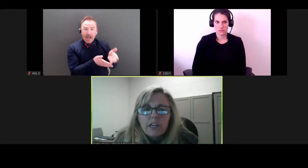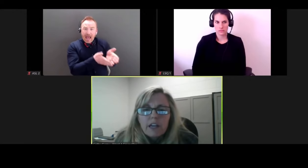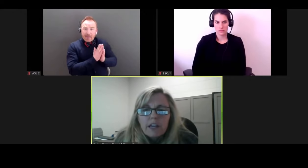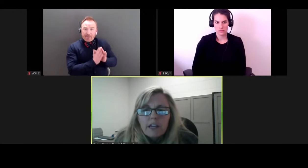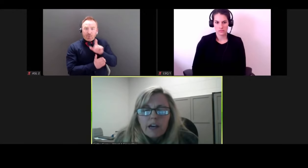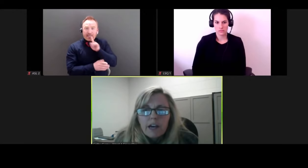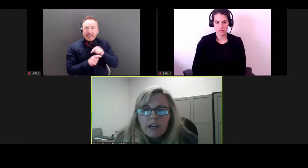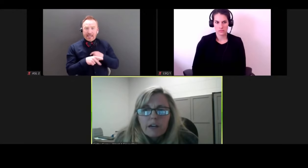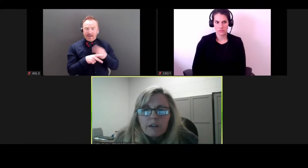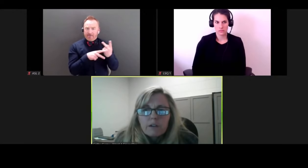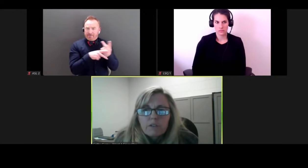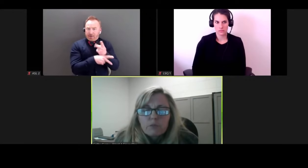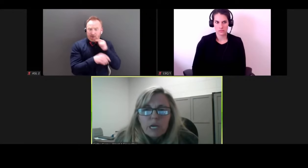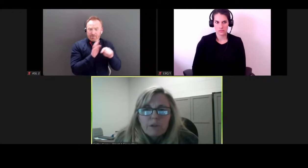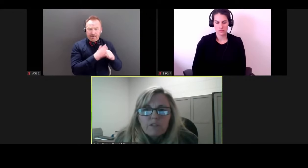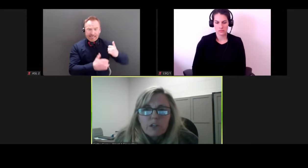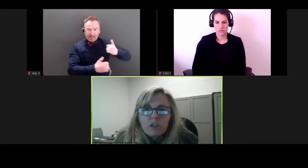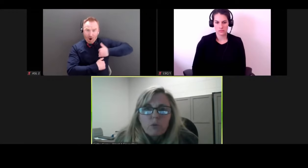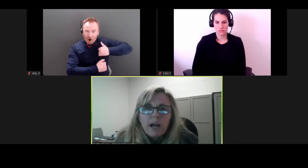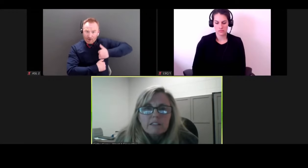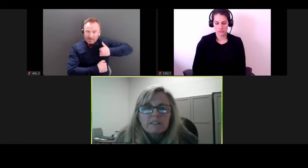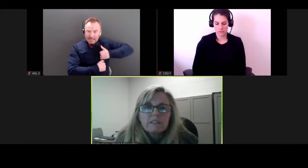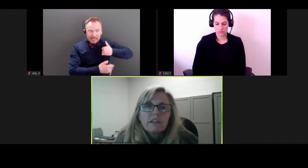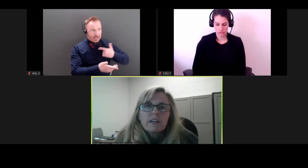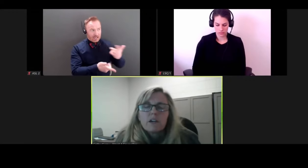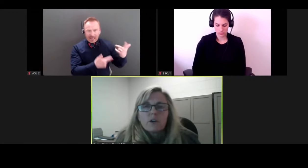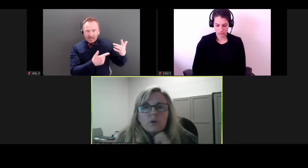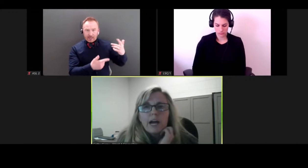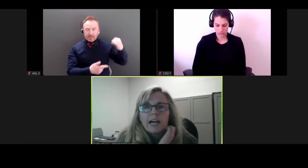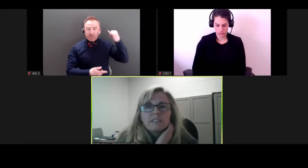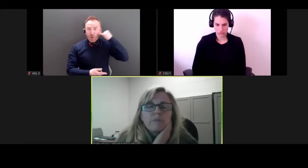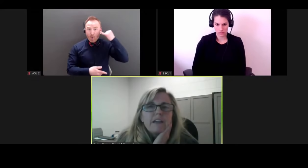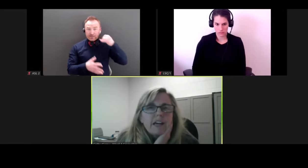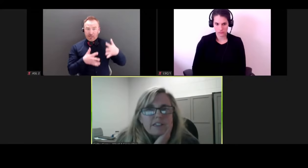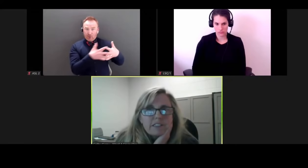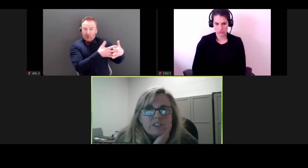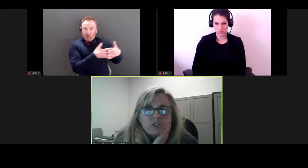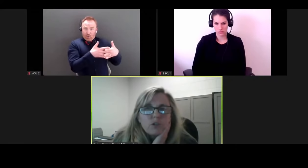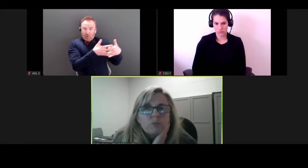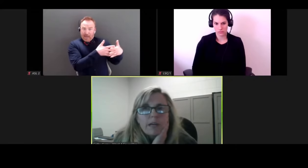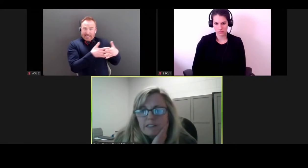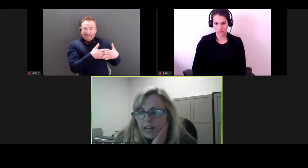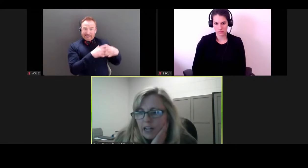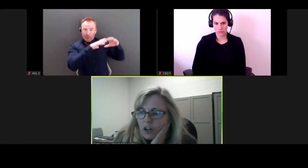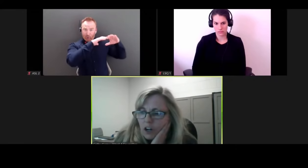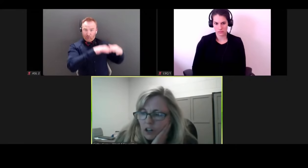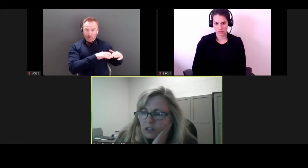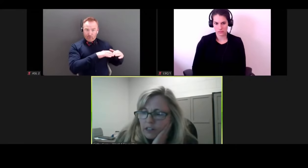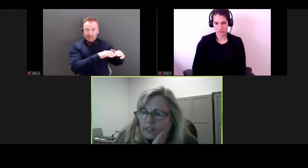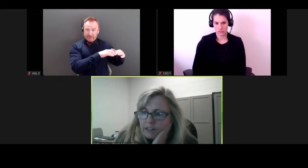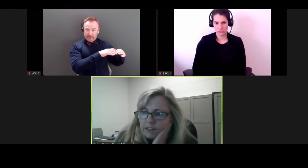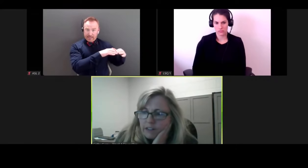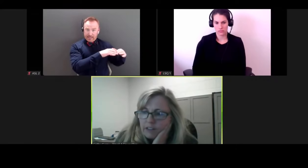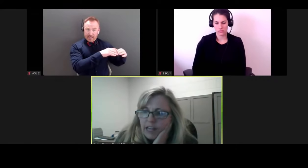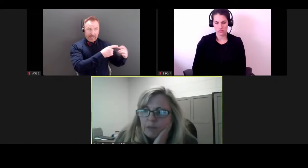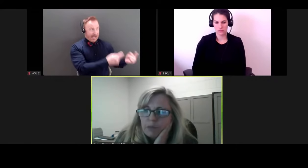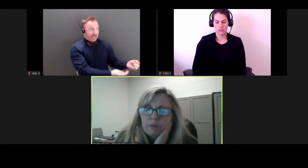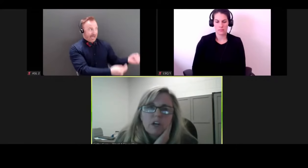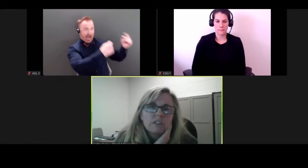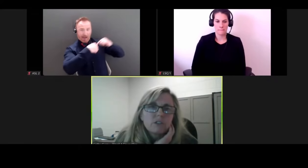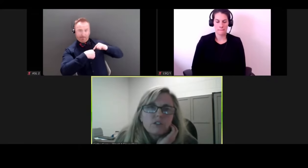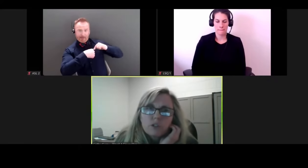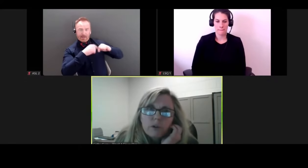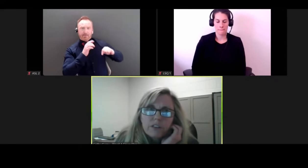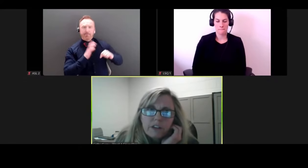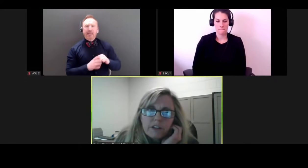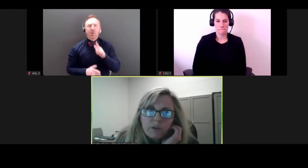potentially groups coming from the US, who has to make that decision? Who makes that call? And is that maybe not